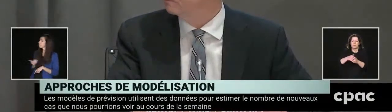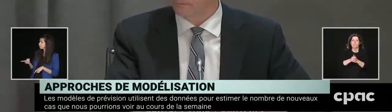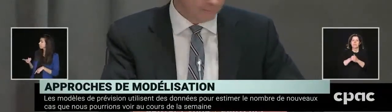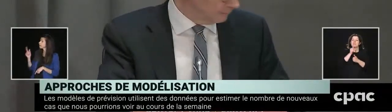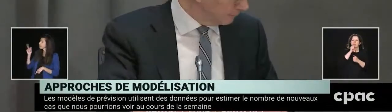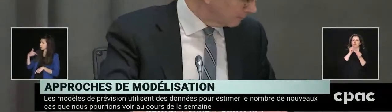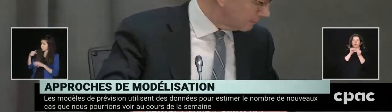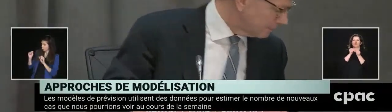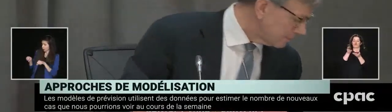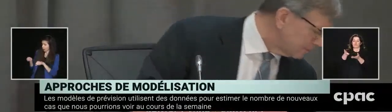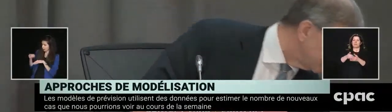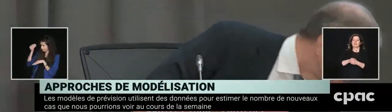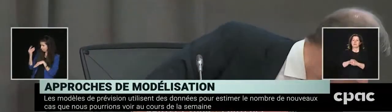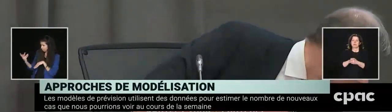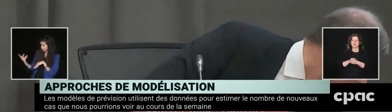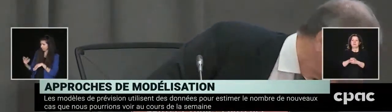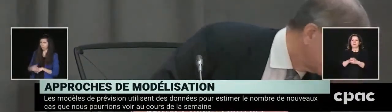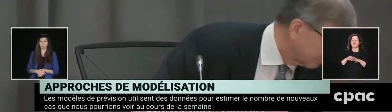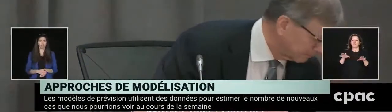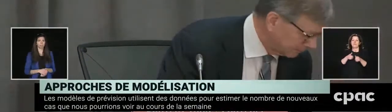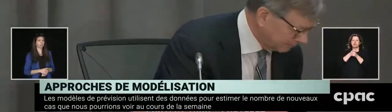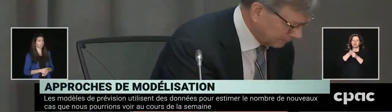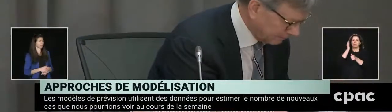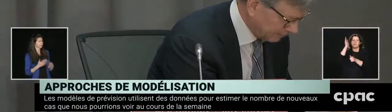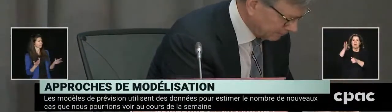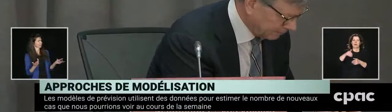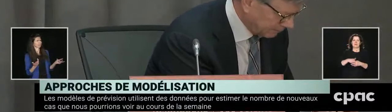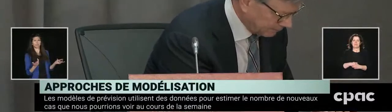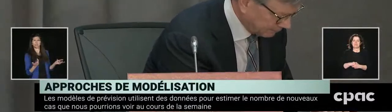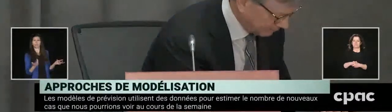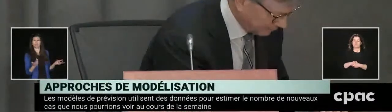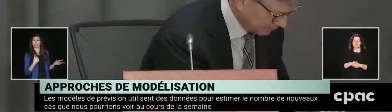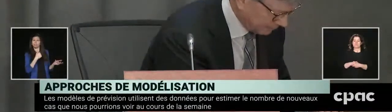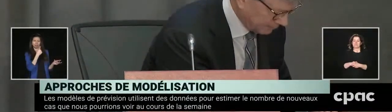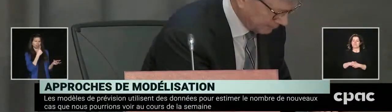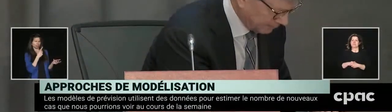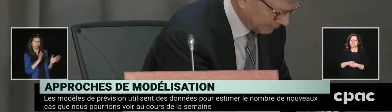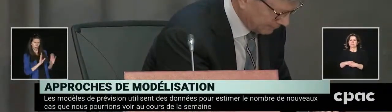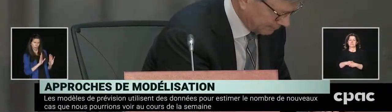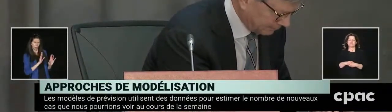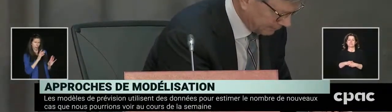voyons. I thought this was a briefing. This is what this is supposed to be for.